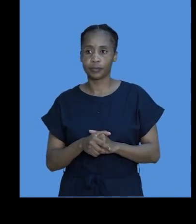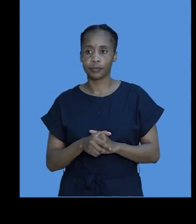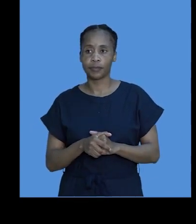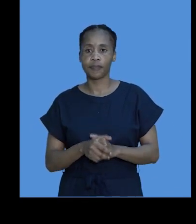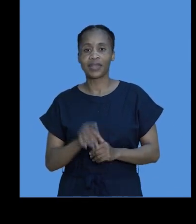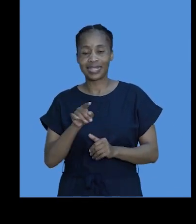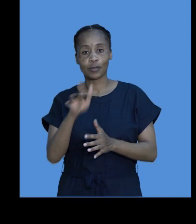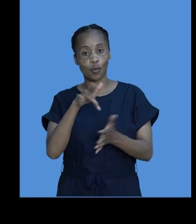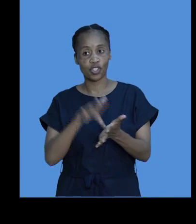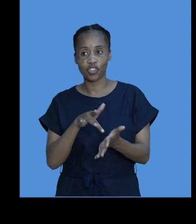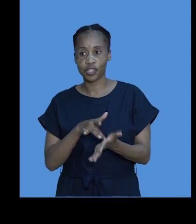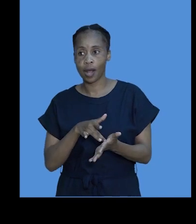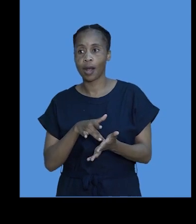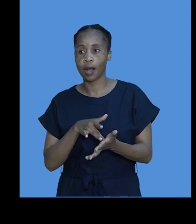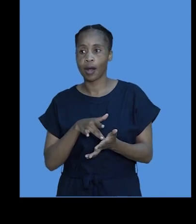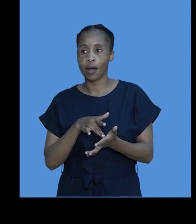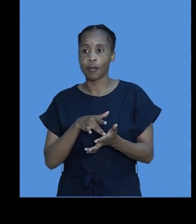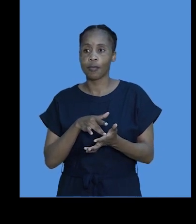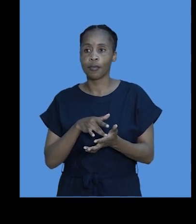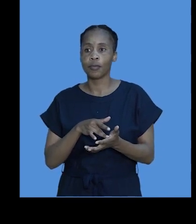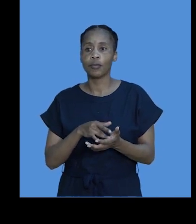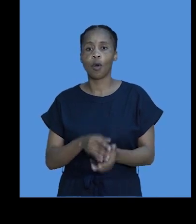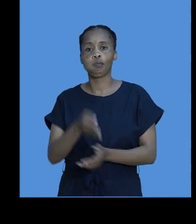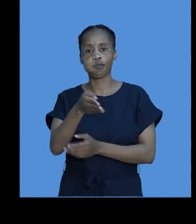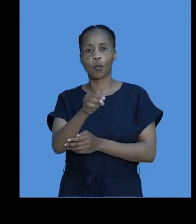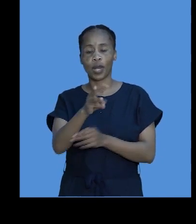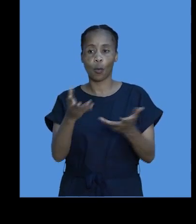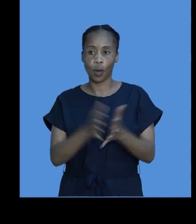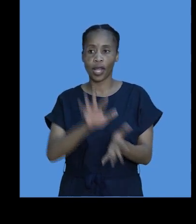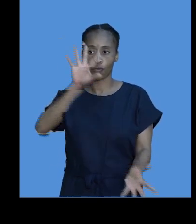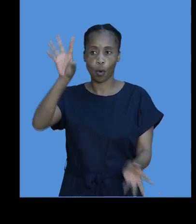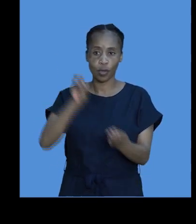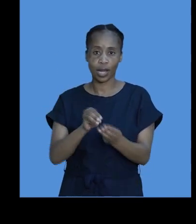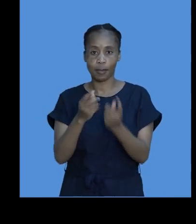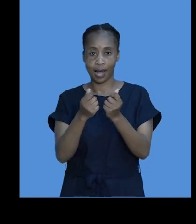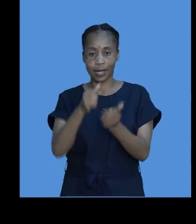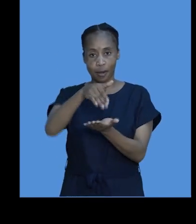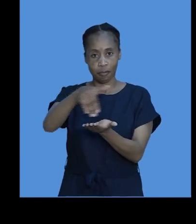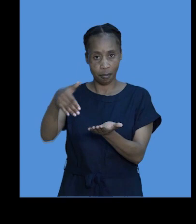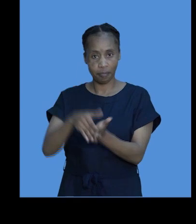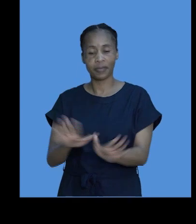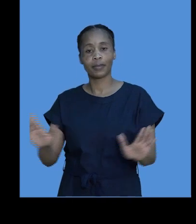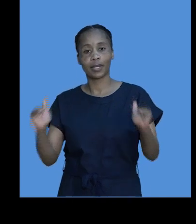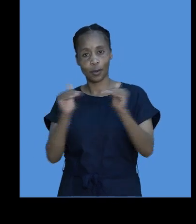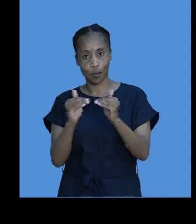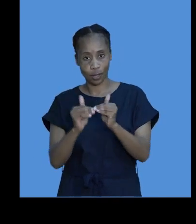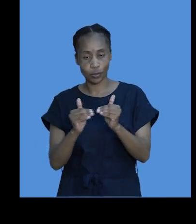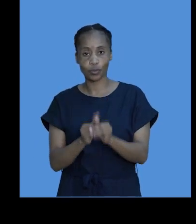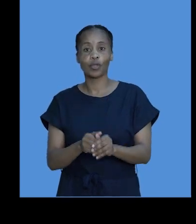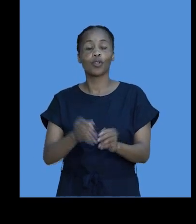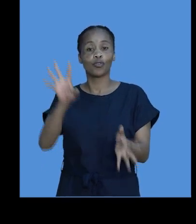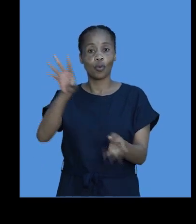run, or the equilibrium position will be where total revenue is equals to total